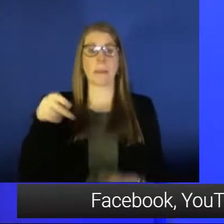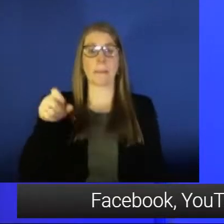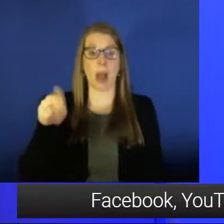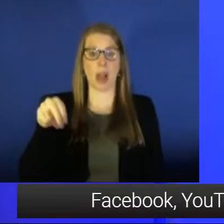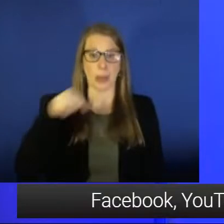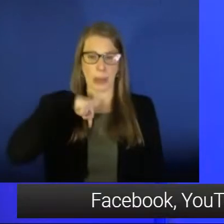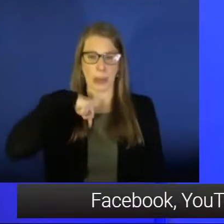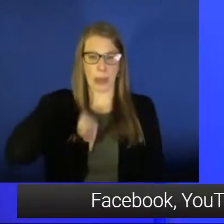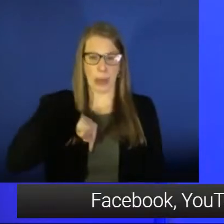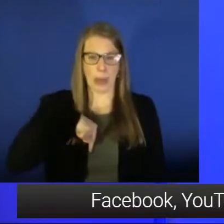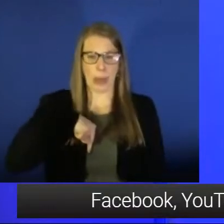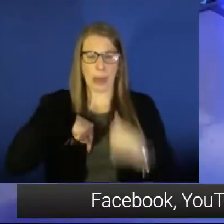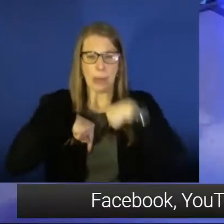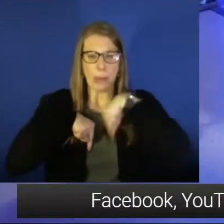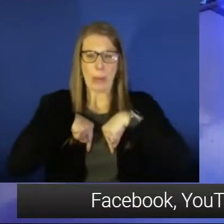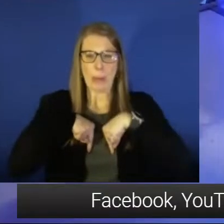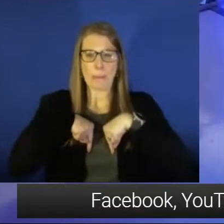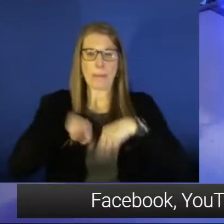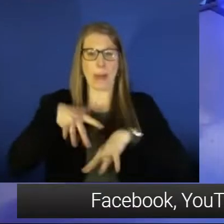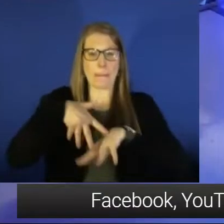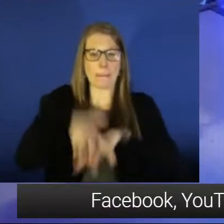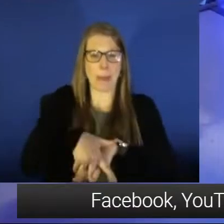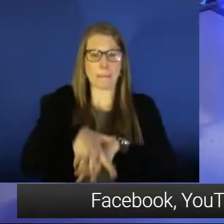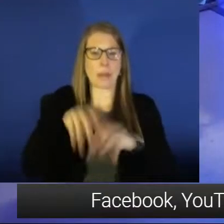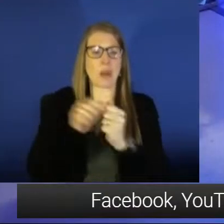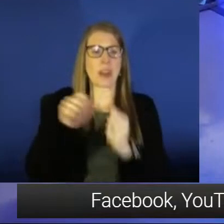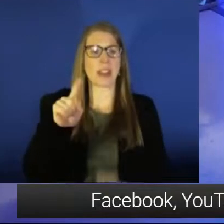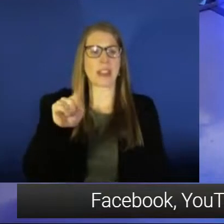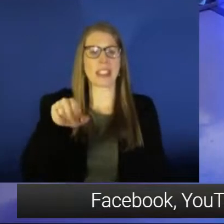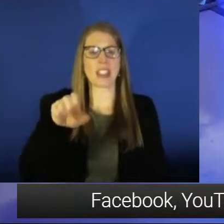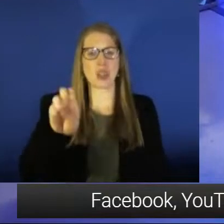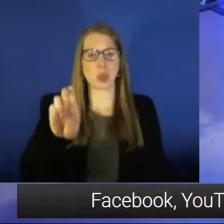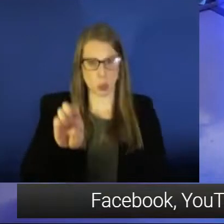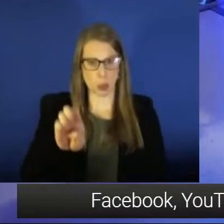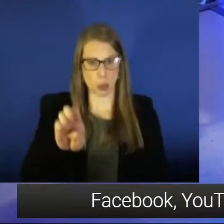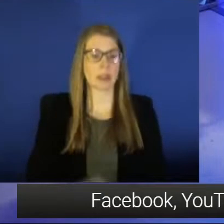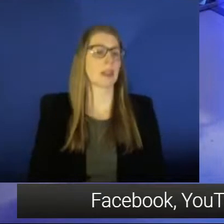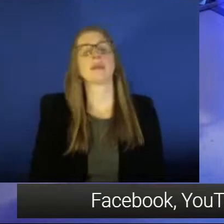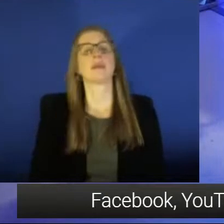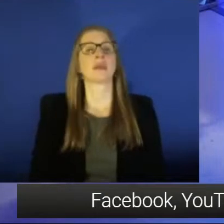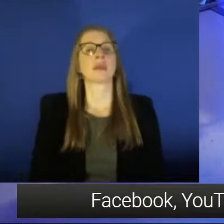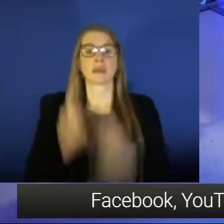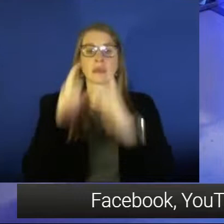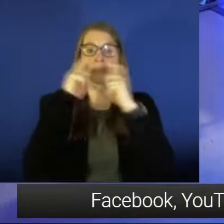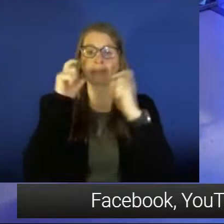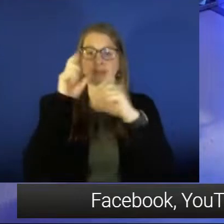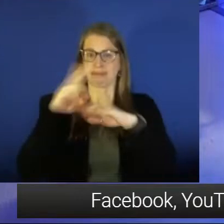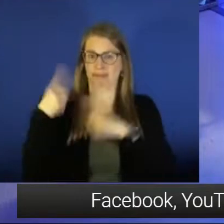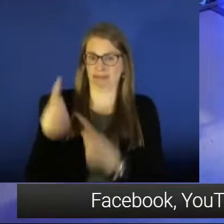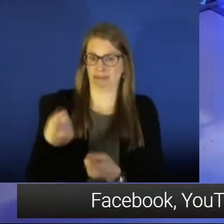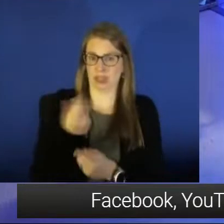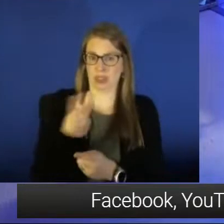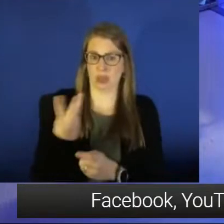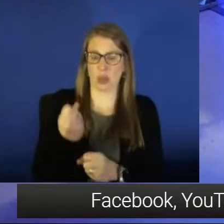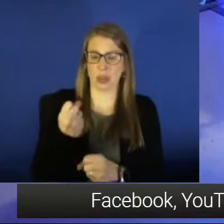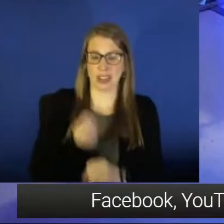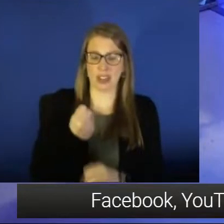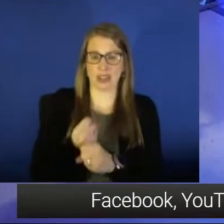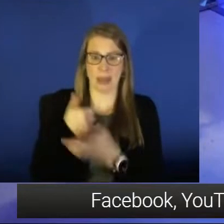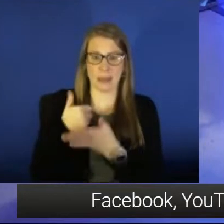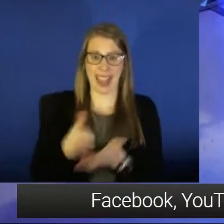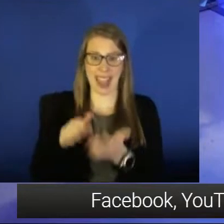and into the tissues. So how does this affect both of your patients, and how has having masks on the last couple of years helped, and what are they going to